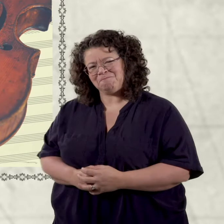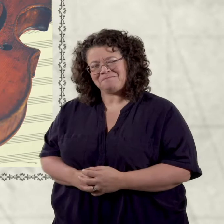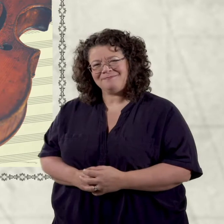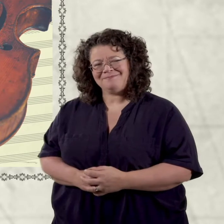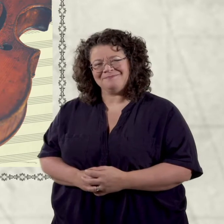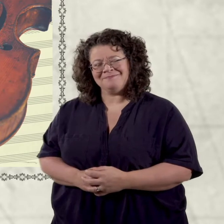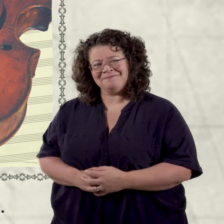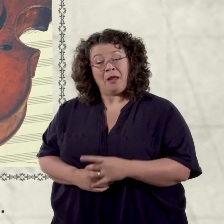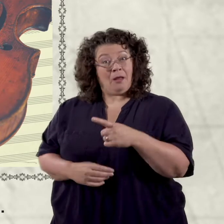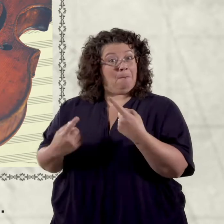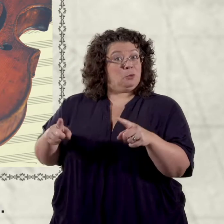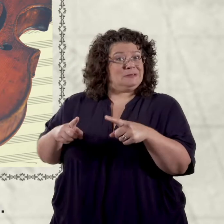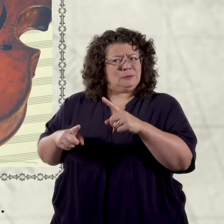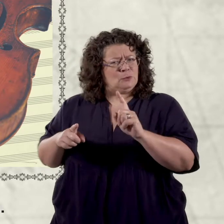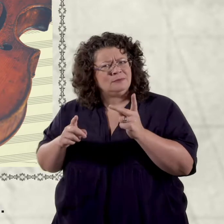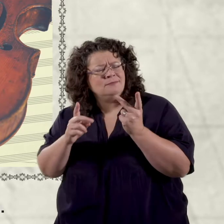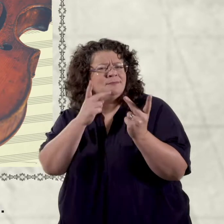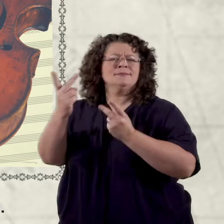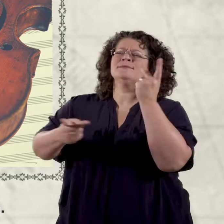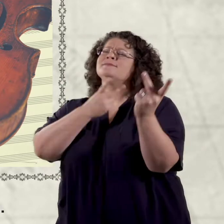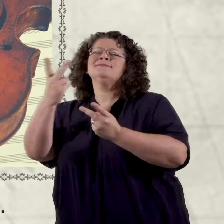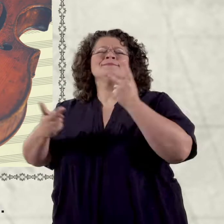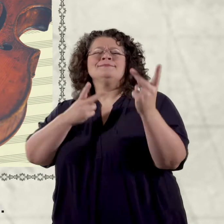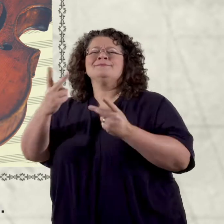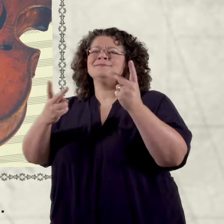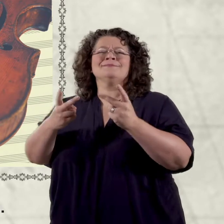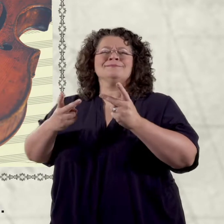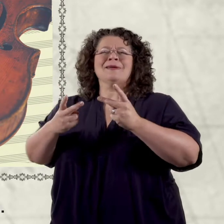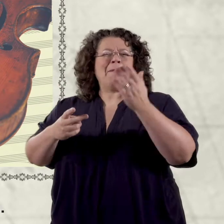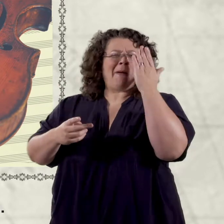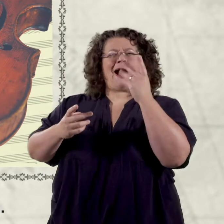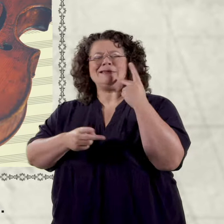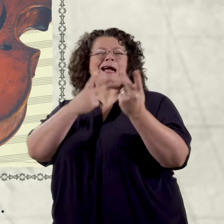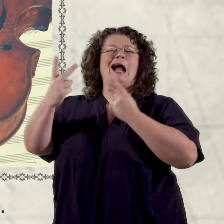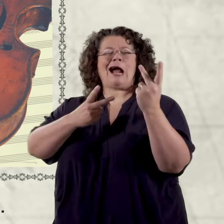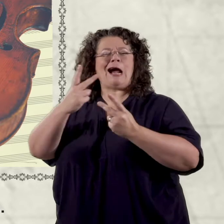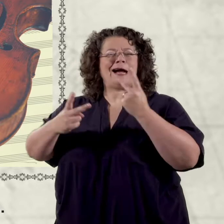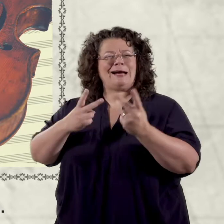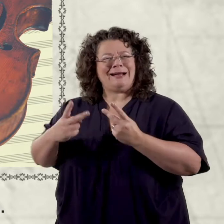Like that. And they would also sing shanty songs. Arr!